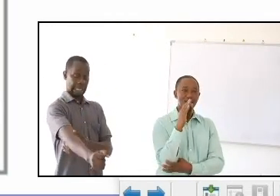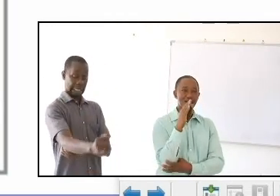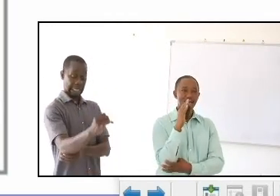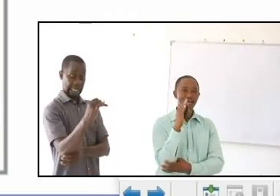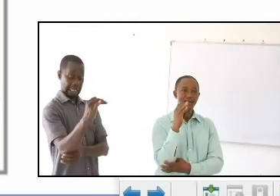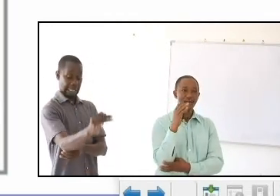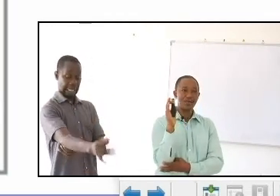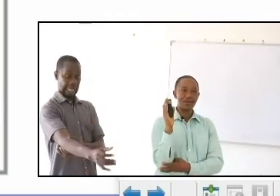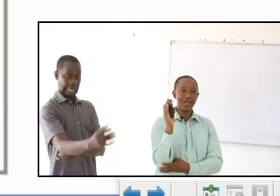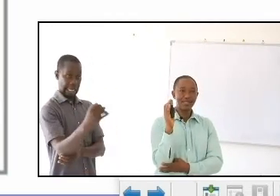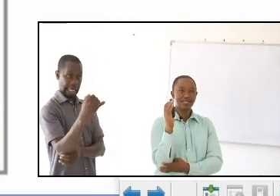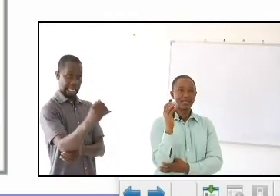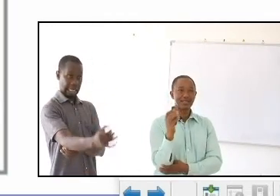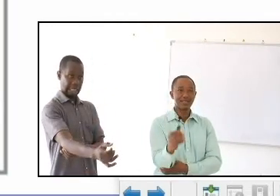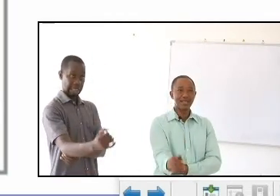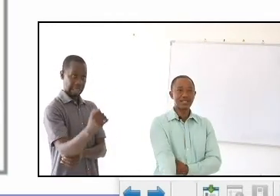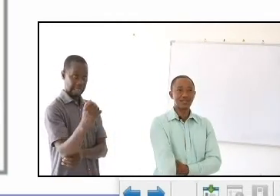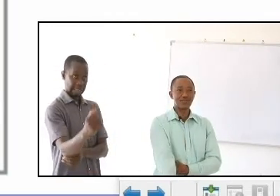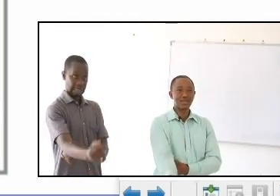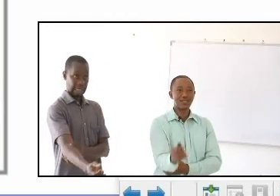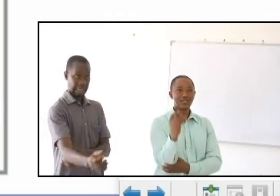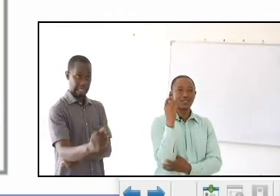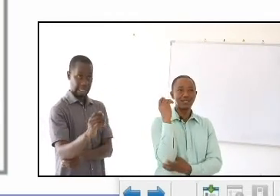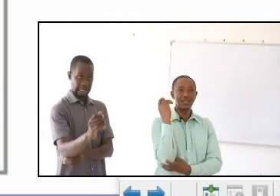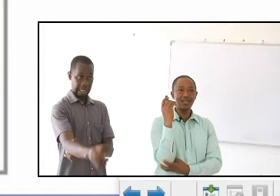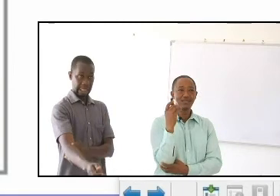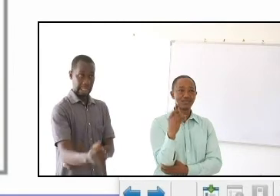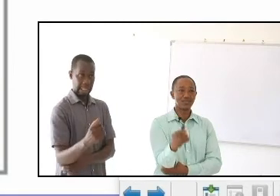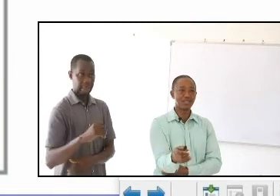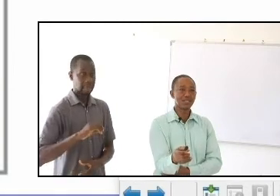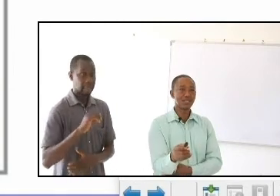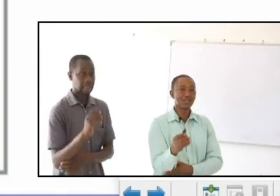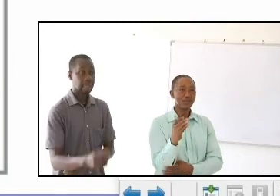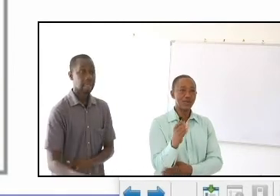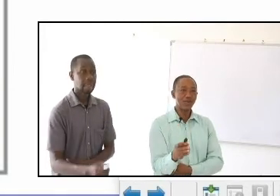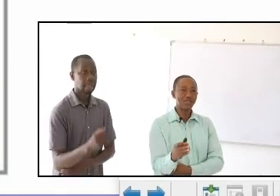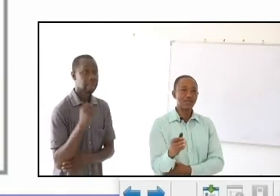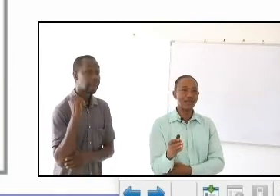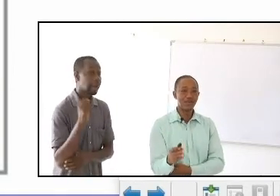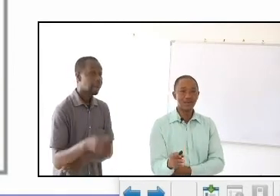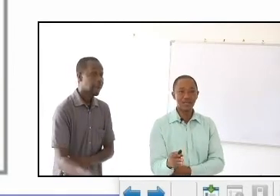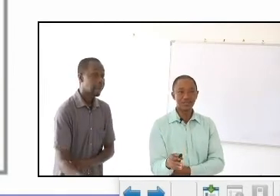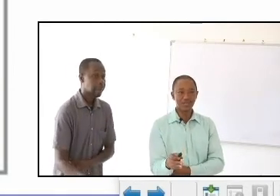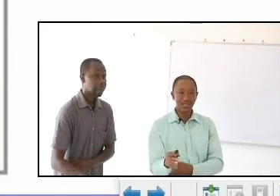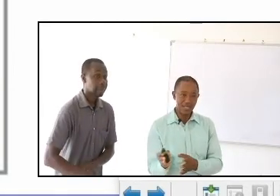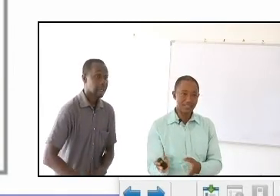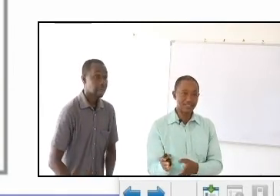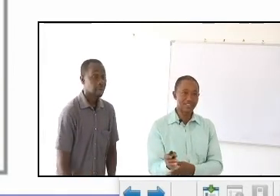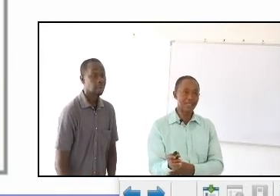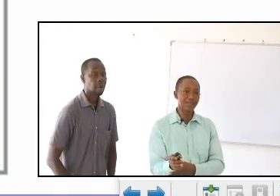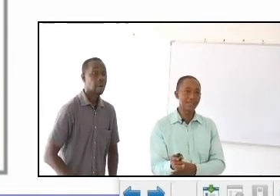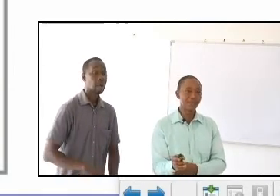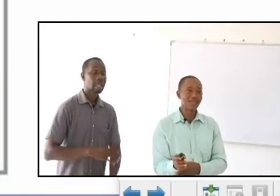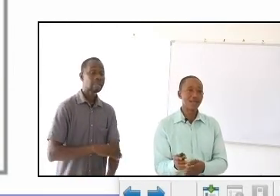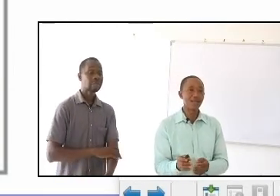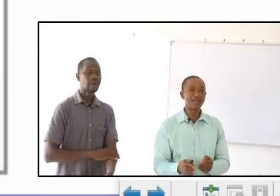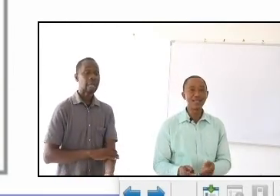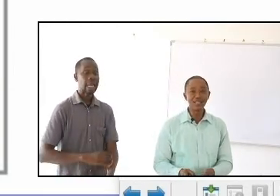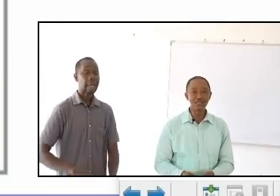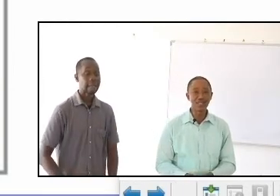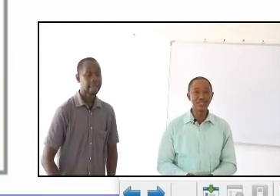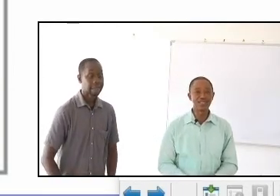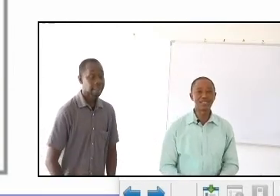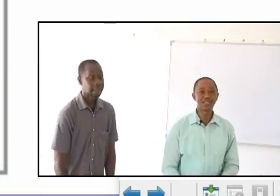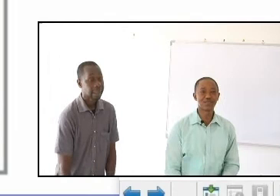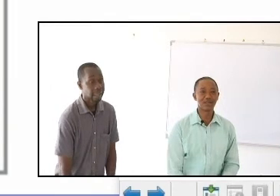joint on the right. That's actually the hinge joint. Below it, you have the ball and socket, that's the same. The